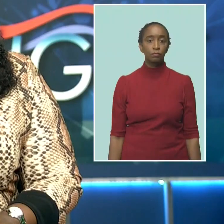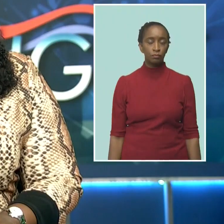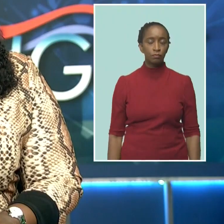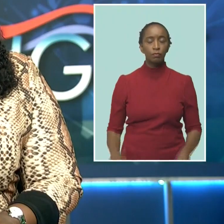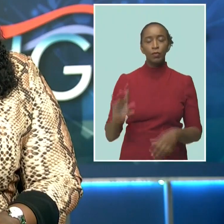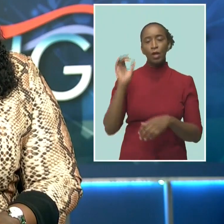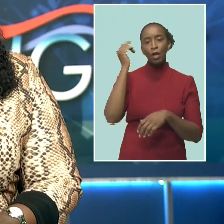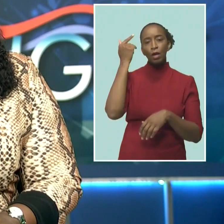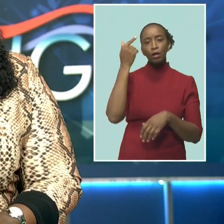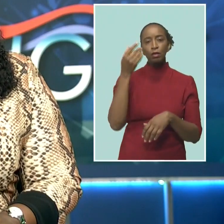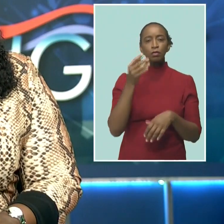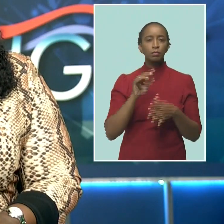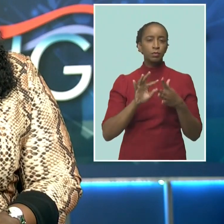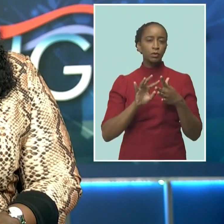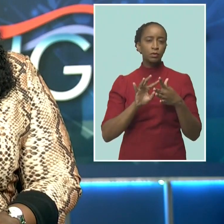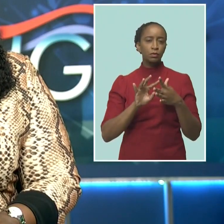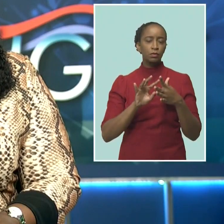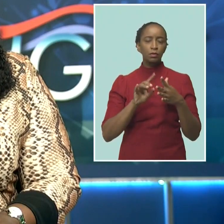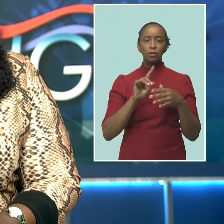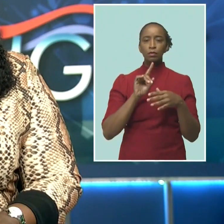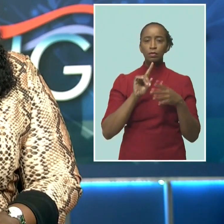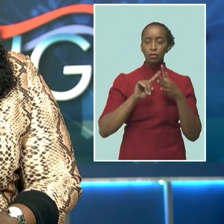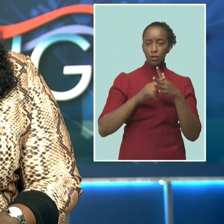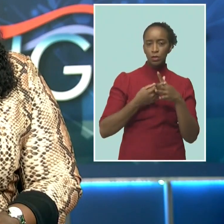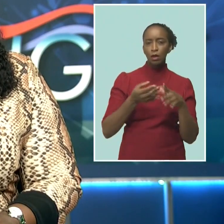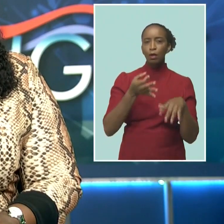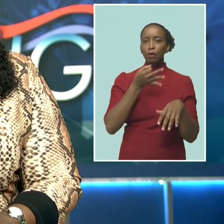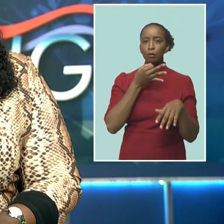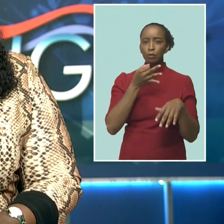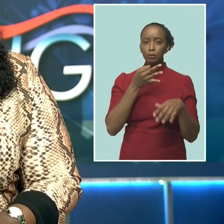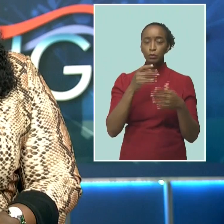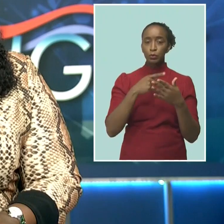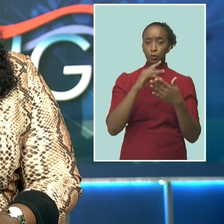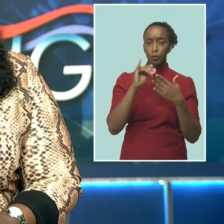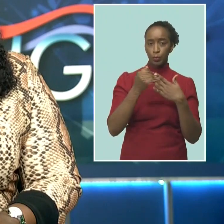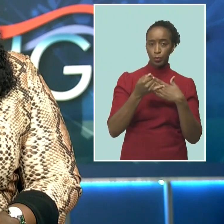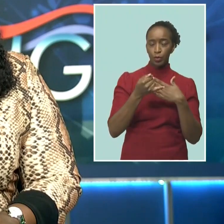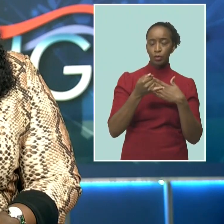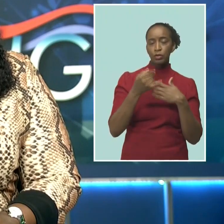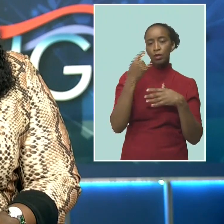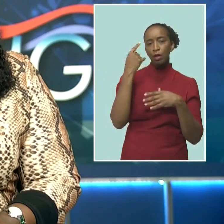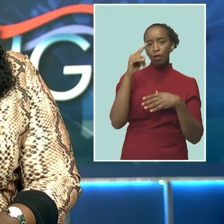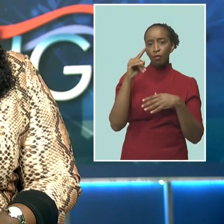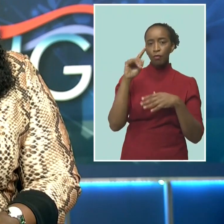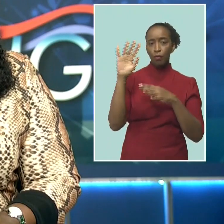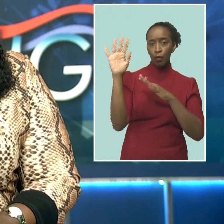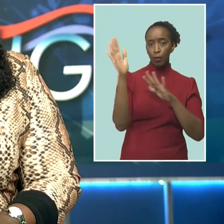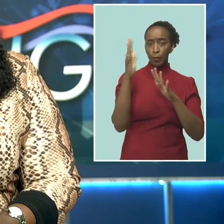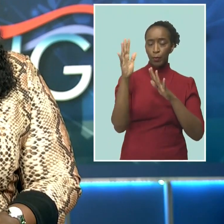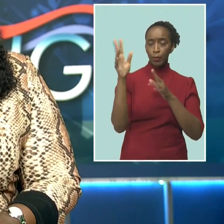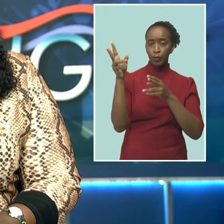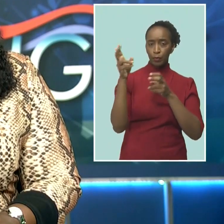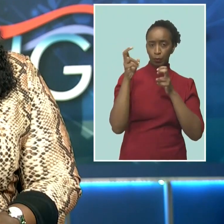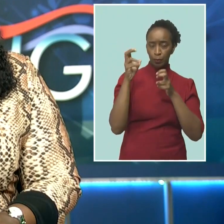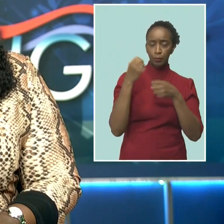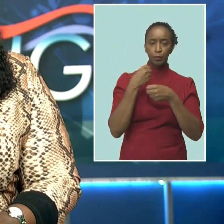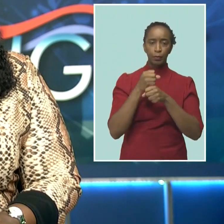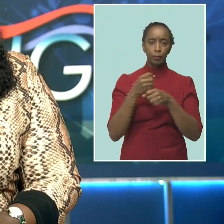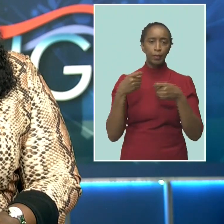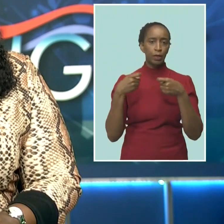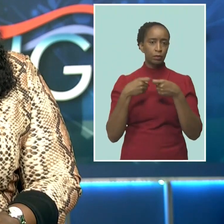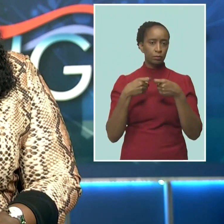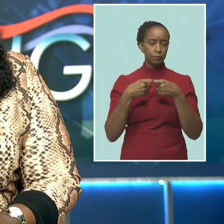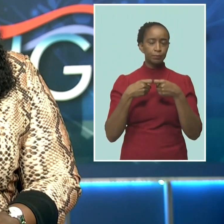Government is on the cusp of launching the wind farm project at Lambert St. Lucie. The update was provided by Minister of Energy and